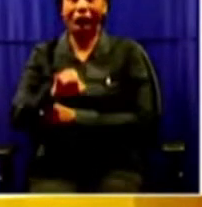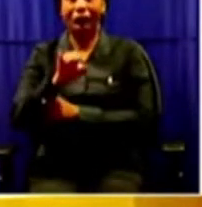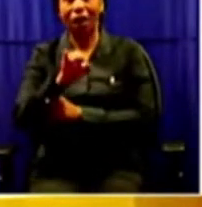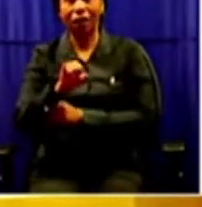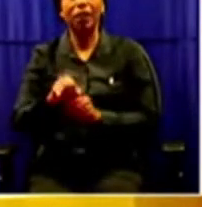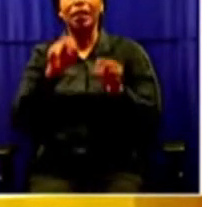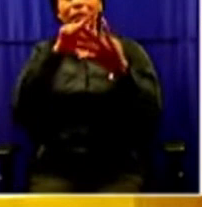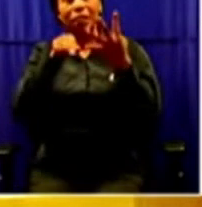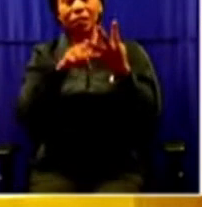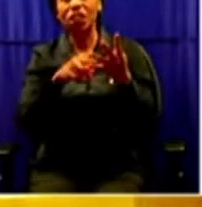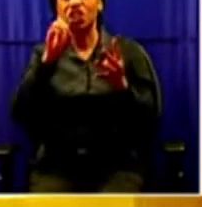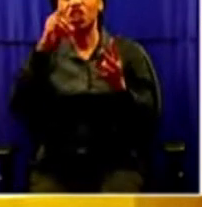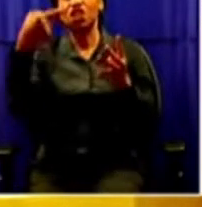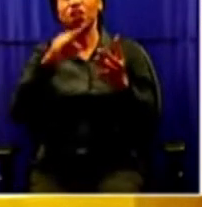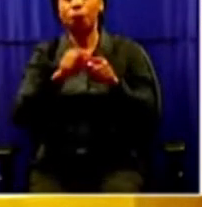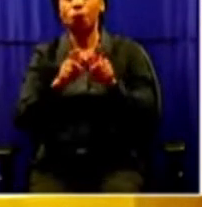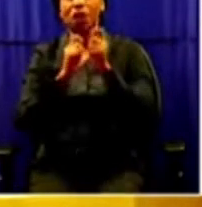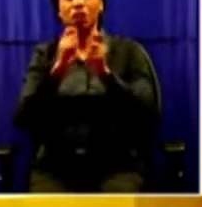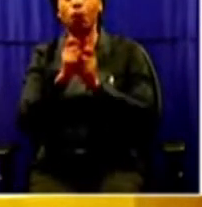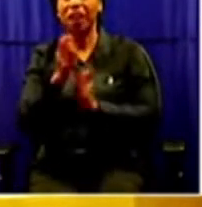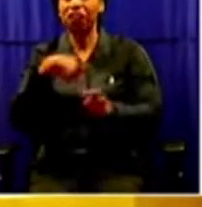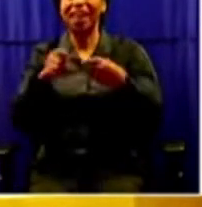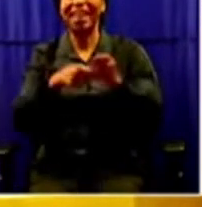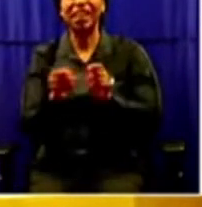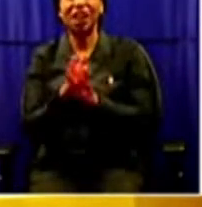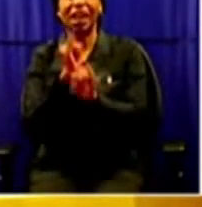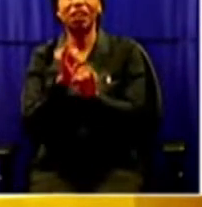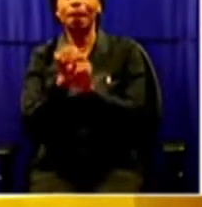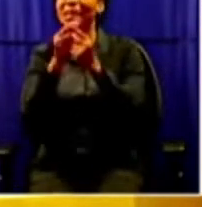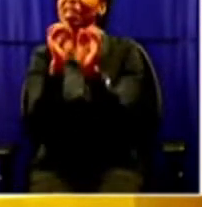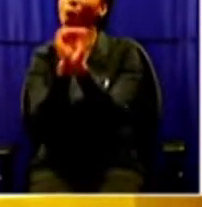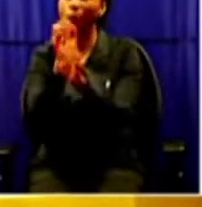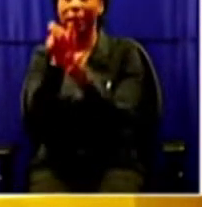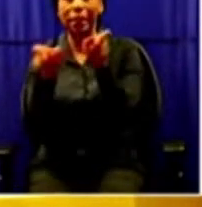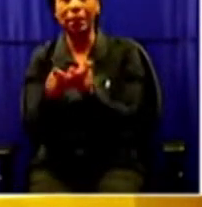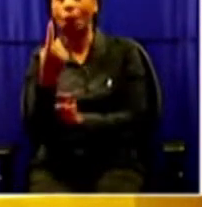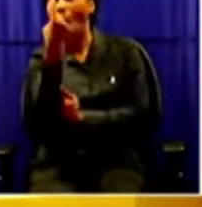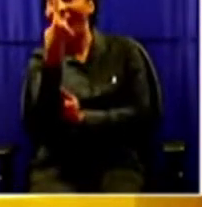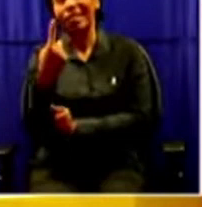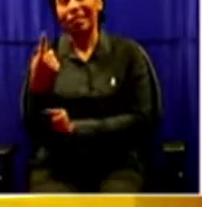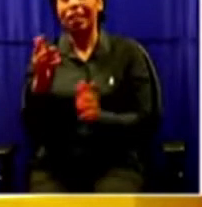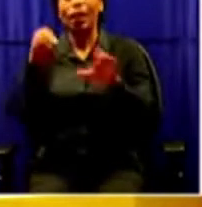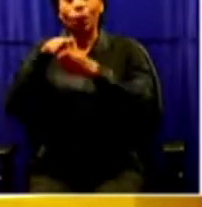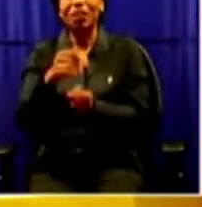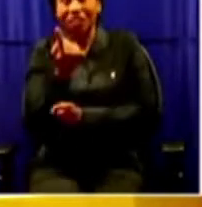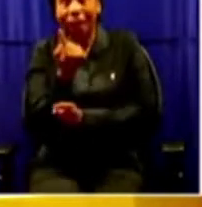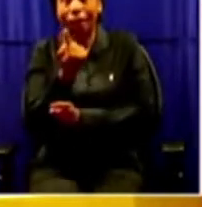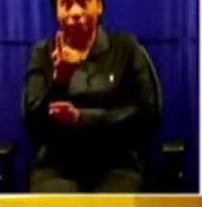Transport and Trade and Industry. But not a single person, including yourself, has bothered to respond to